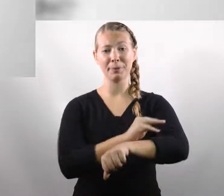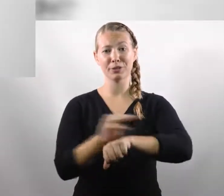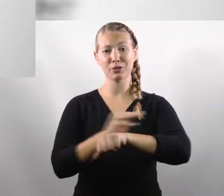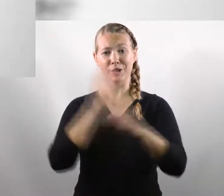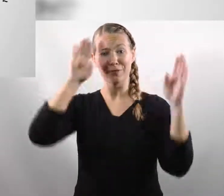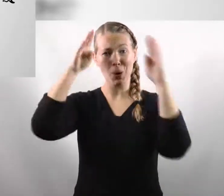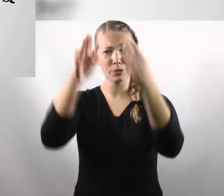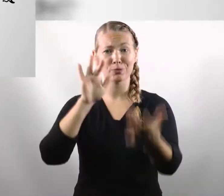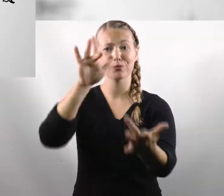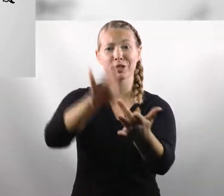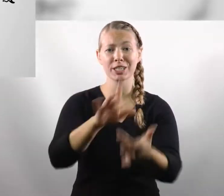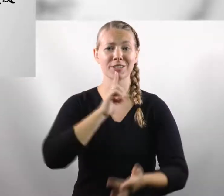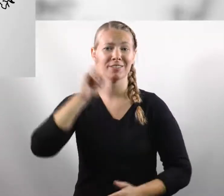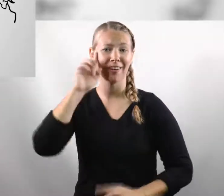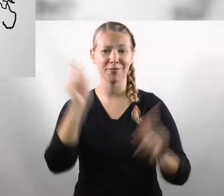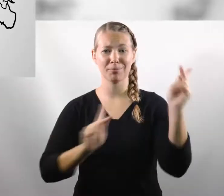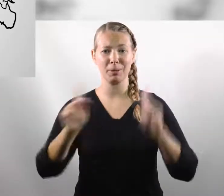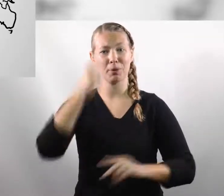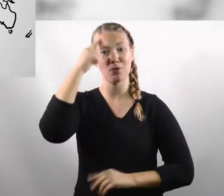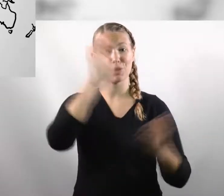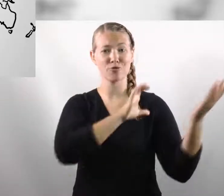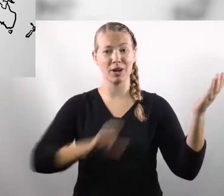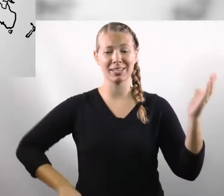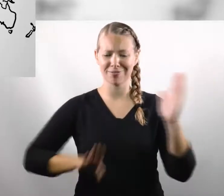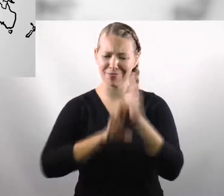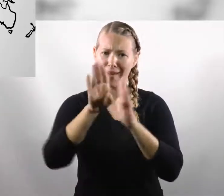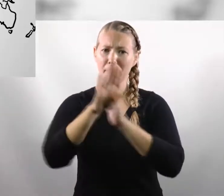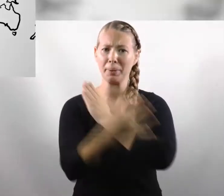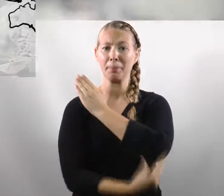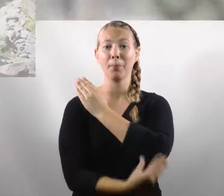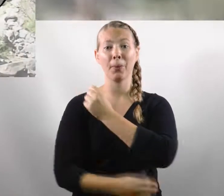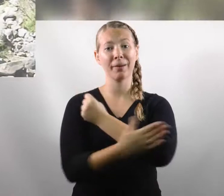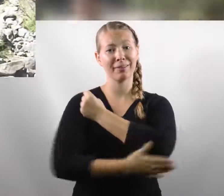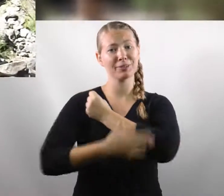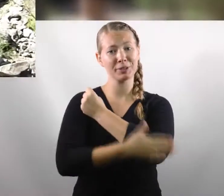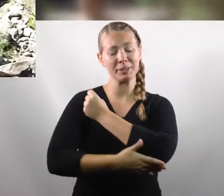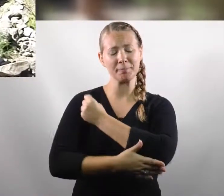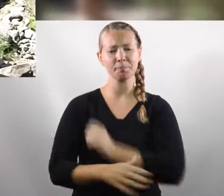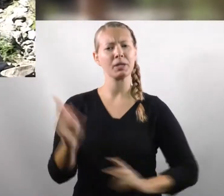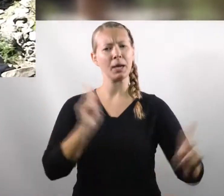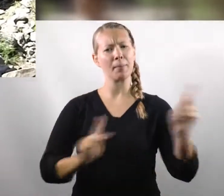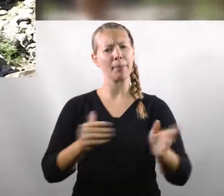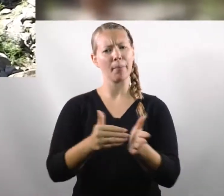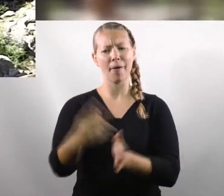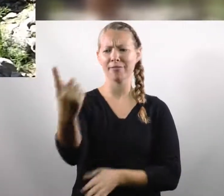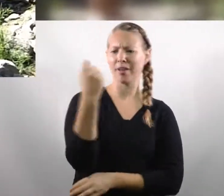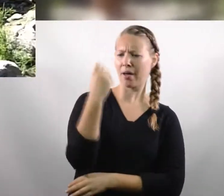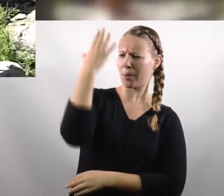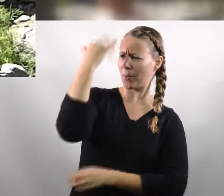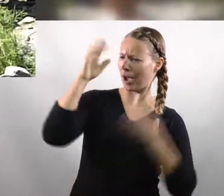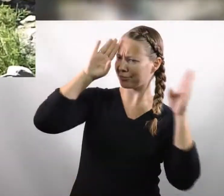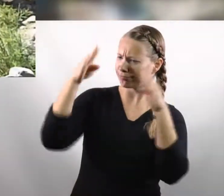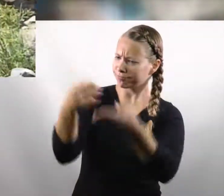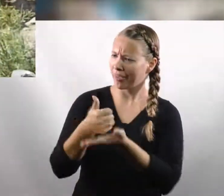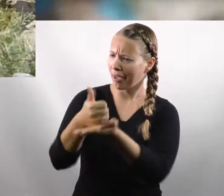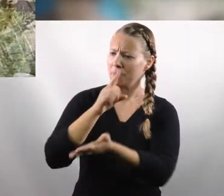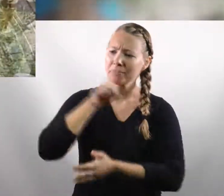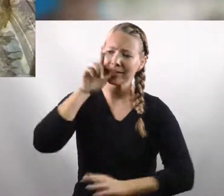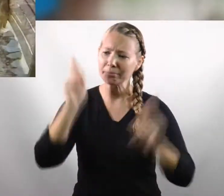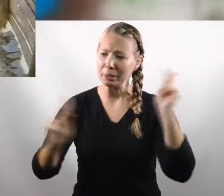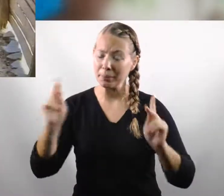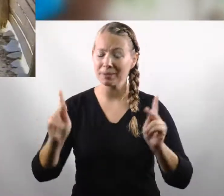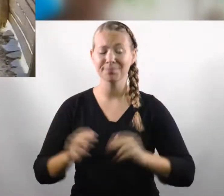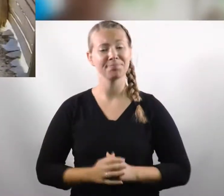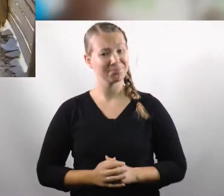ministry focused on reaching the deaf for Christ in developing countries. People often ask us why we focus on the deaf.